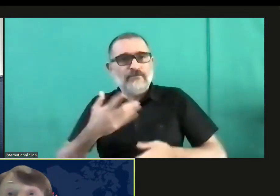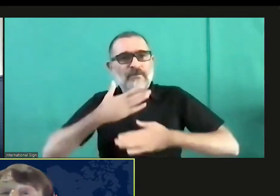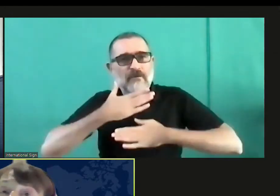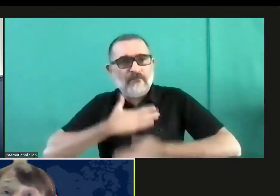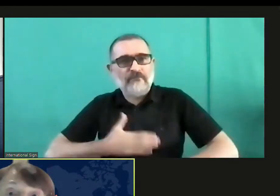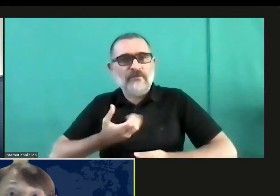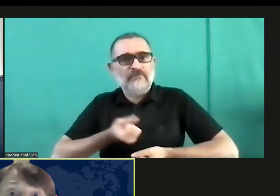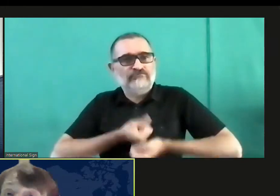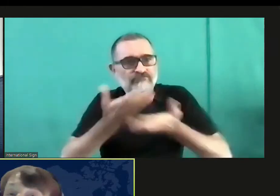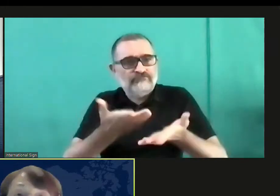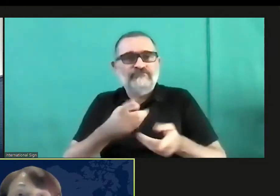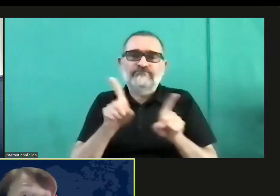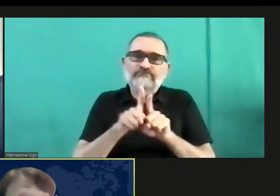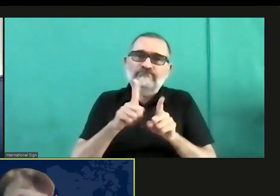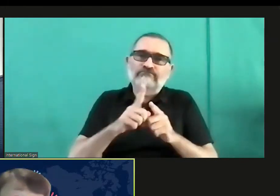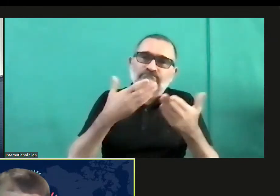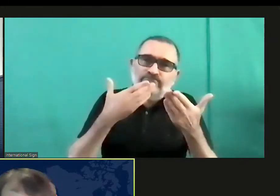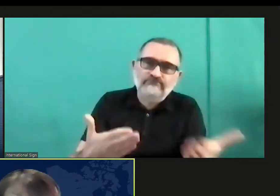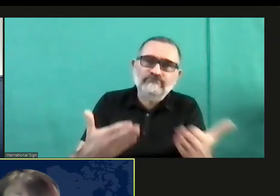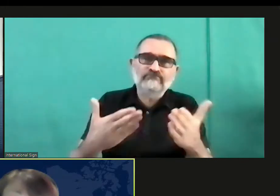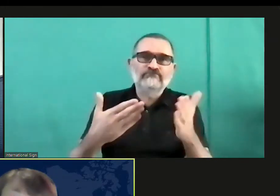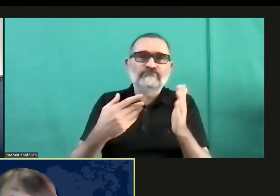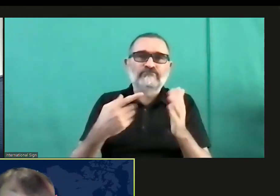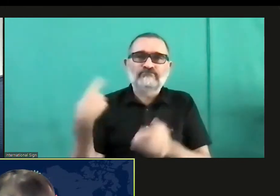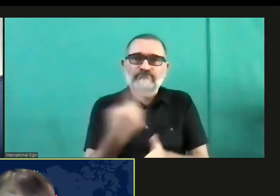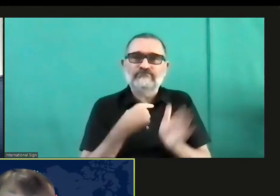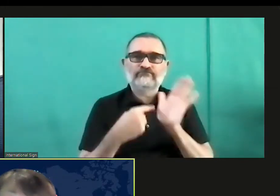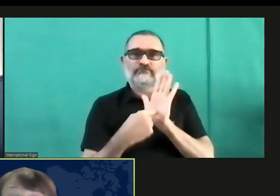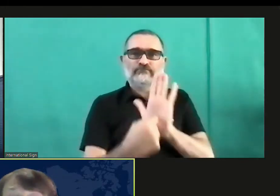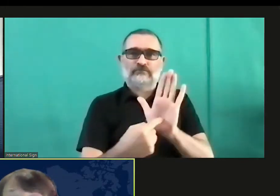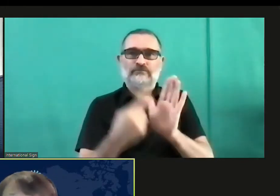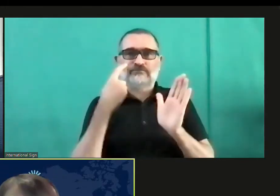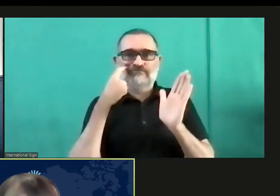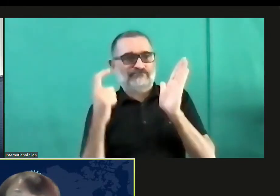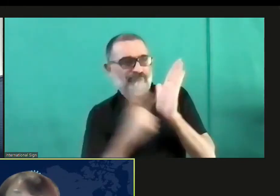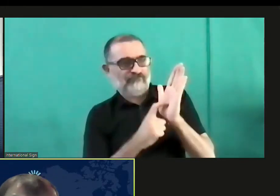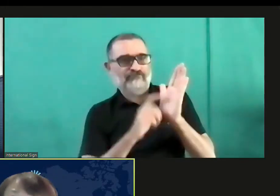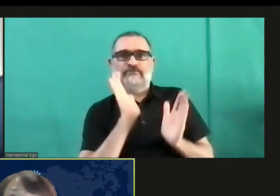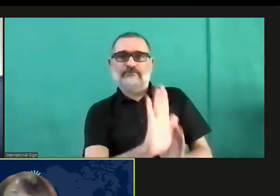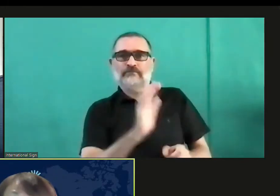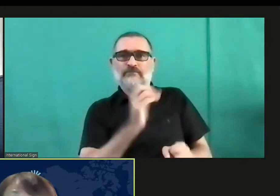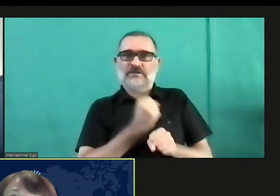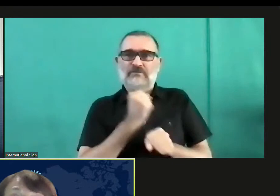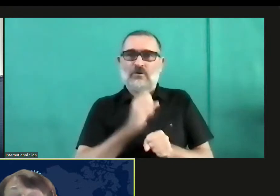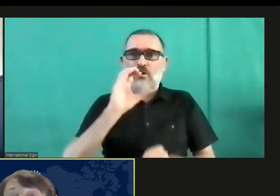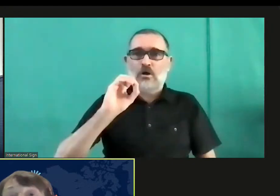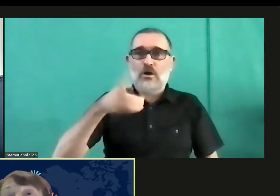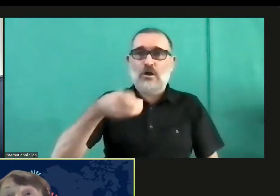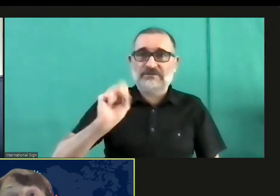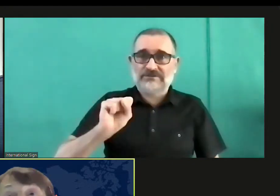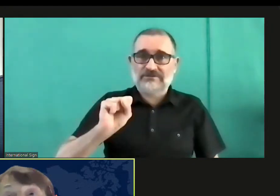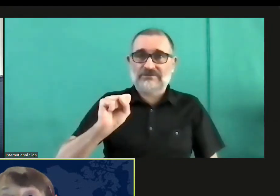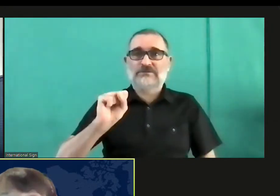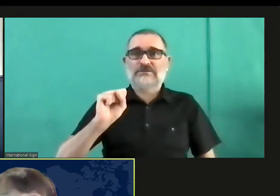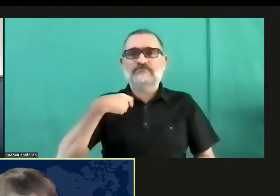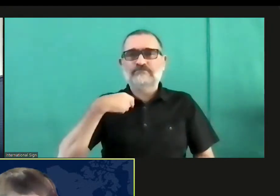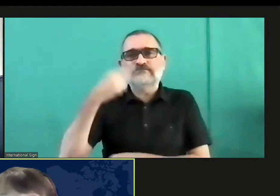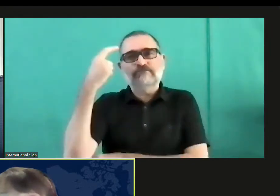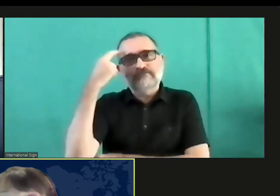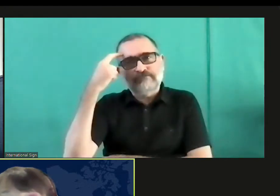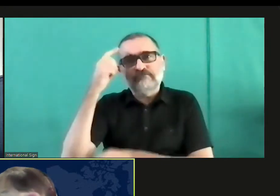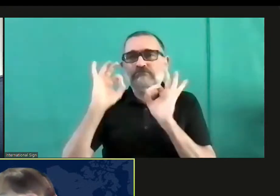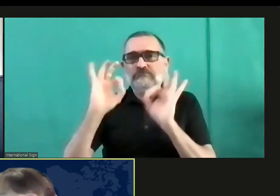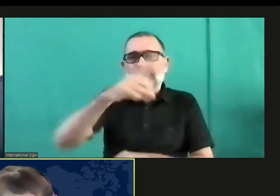public opinion to change. Public opinion was not going to change with some of the other strategies. Smoke-free